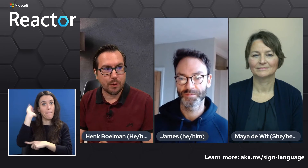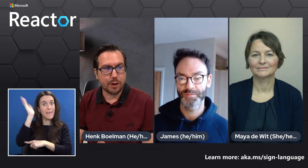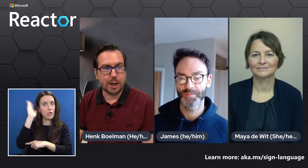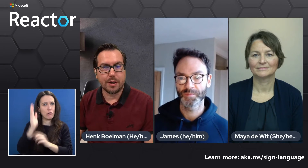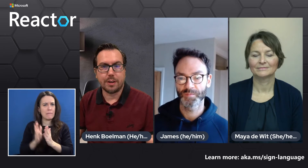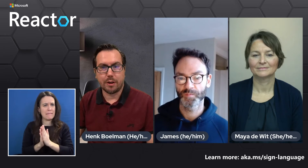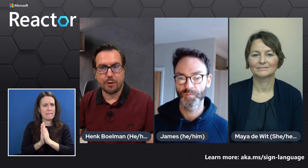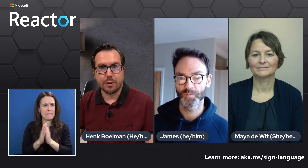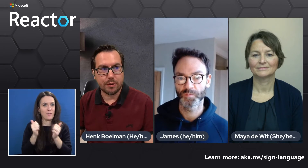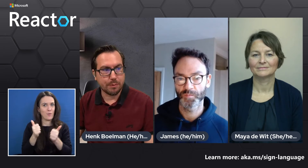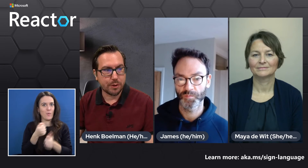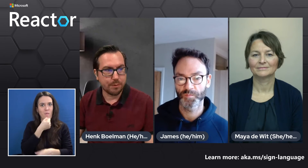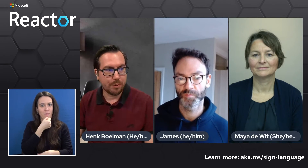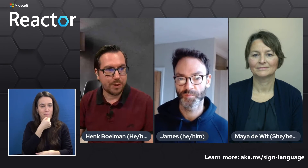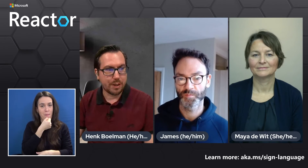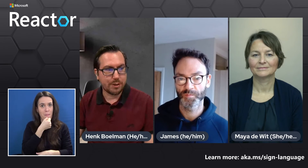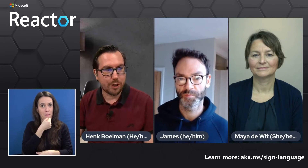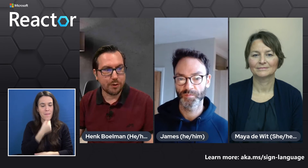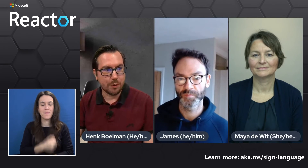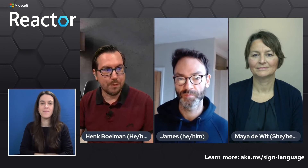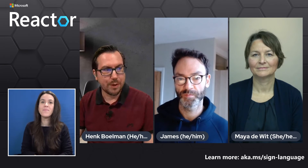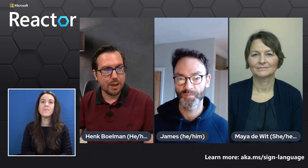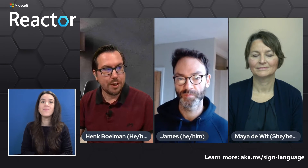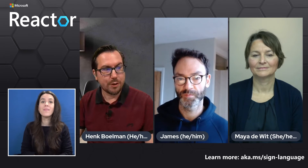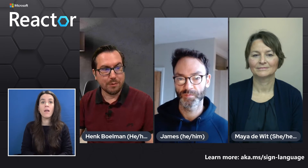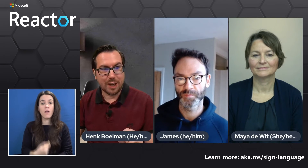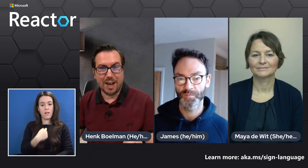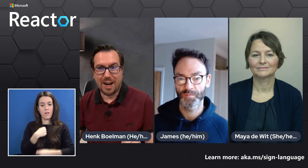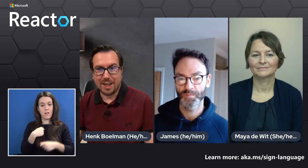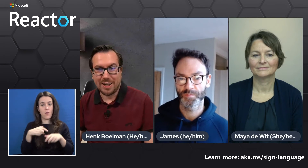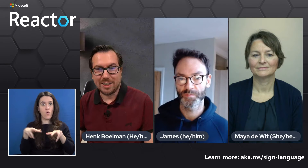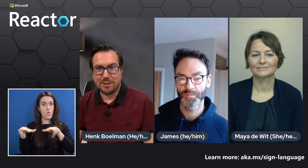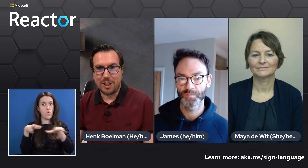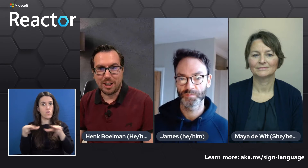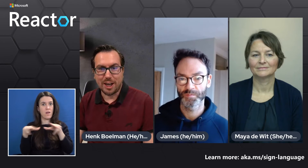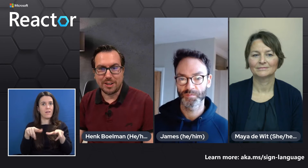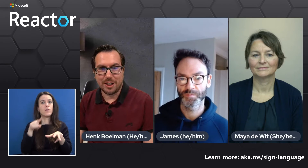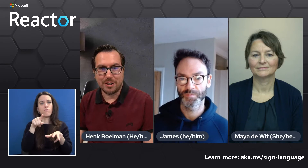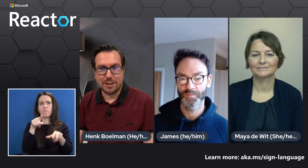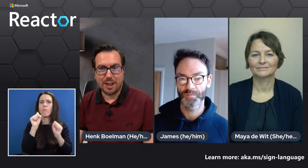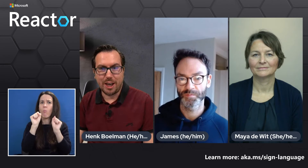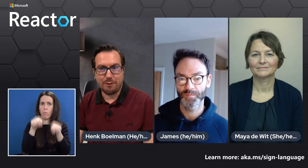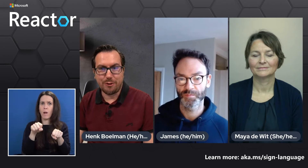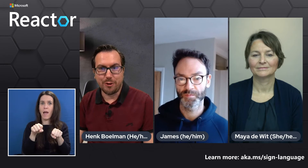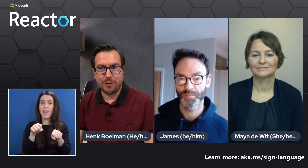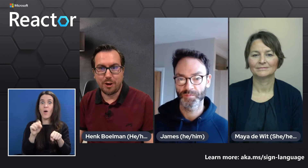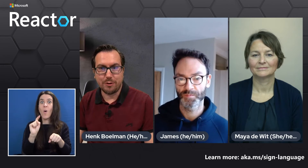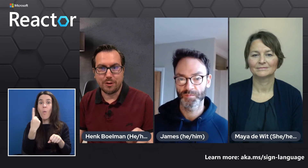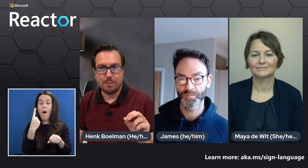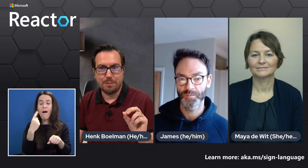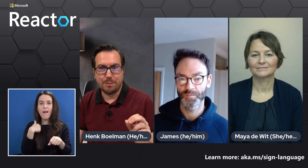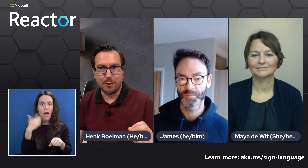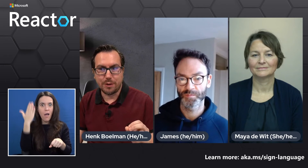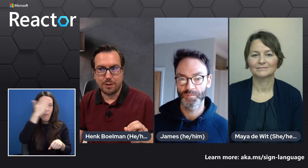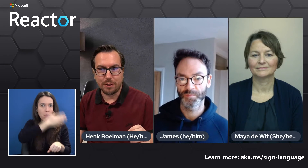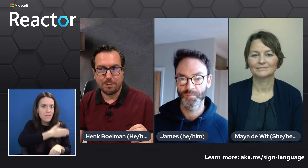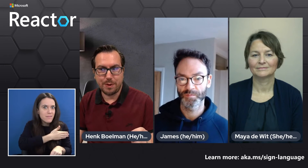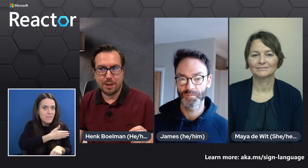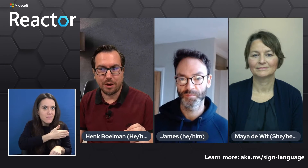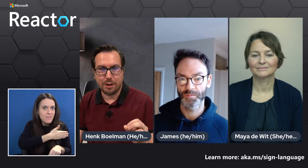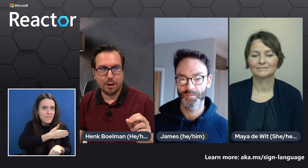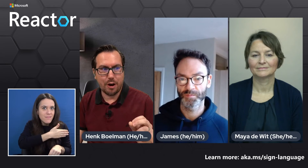event organizer, there are also some things you can do. Something I didn't realize is if you don't put